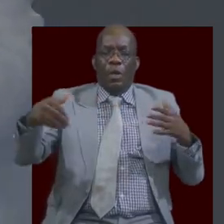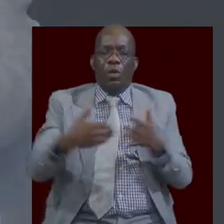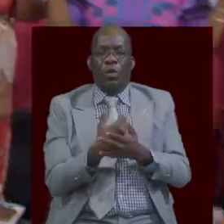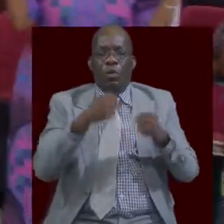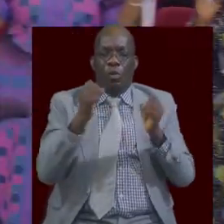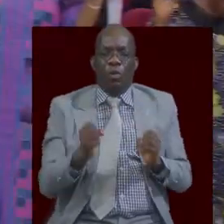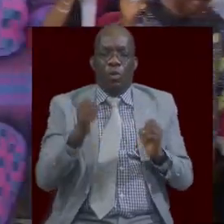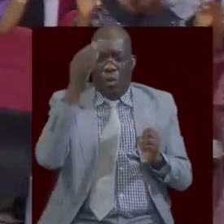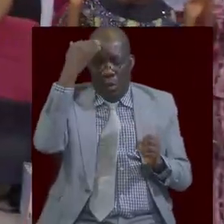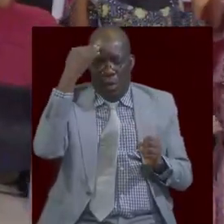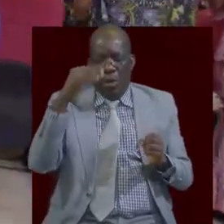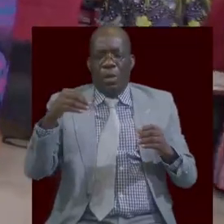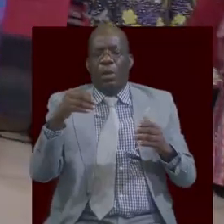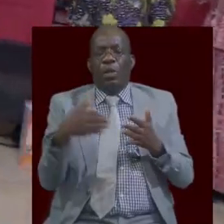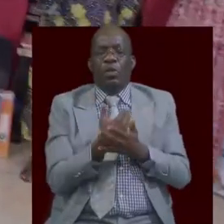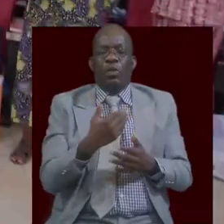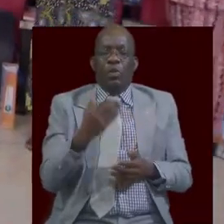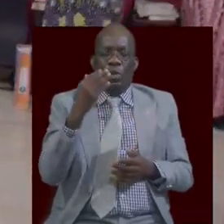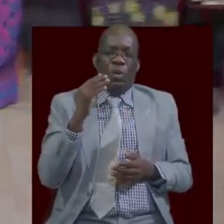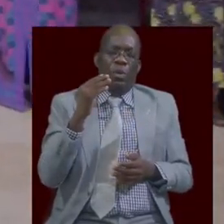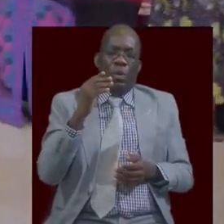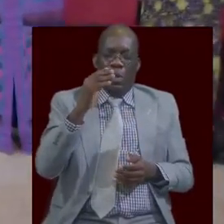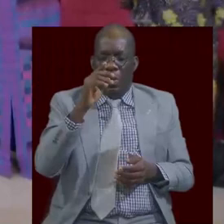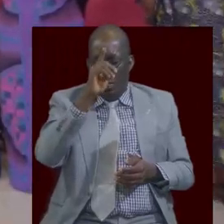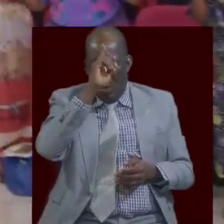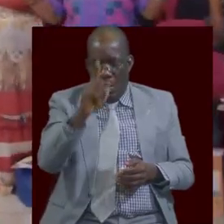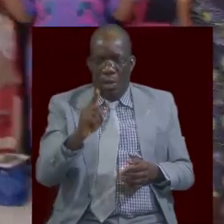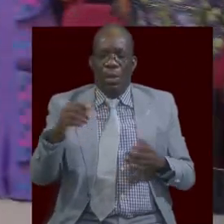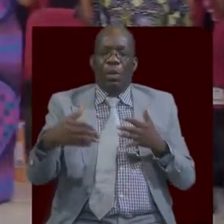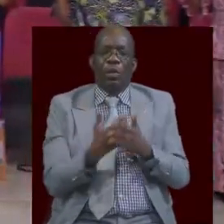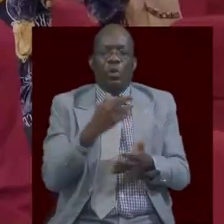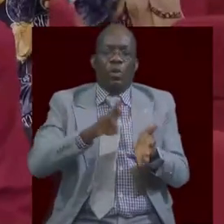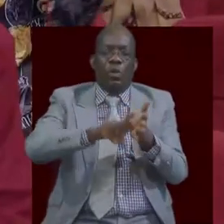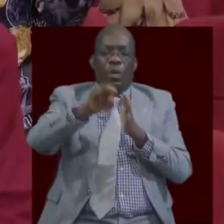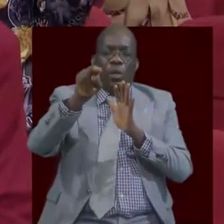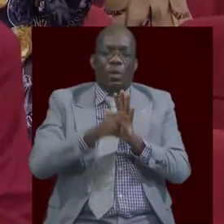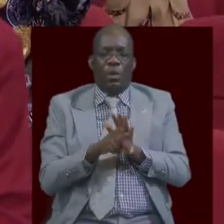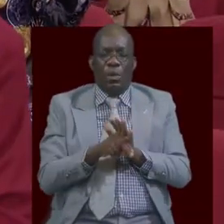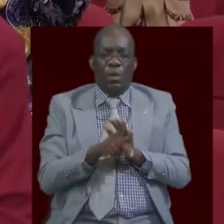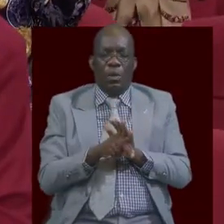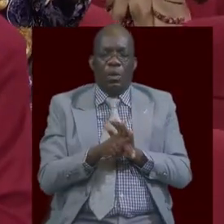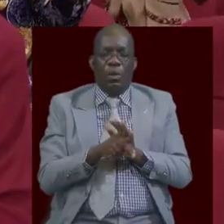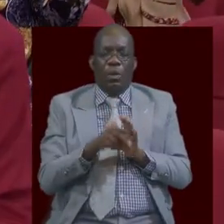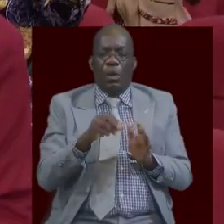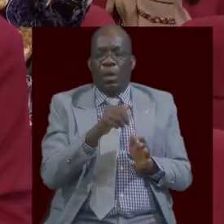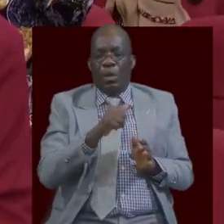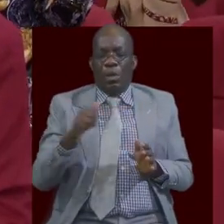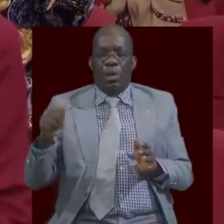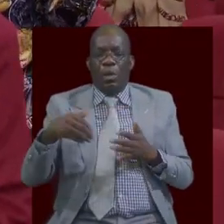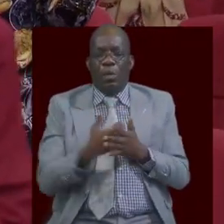a new intelligence, a new righteousness, a new